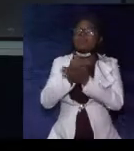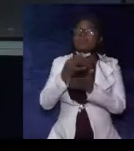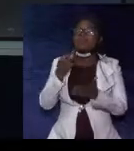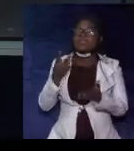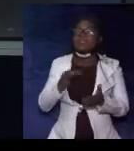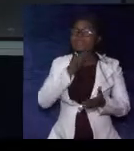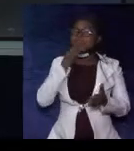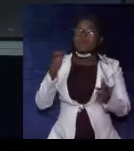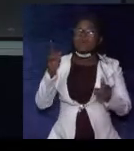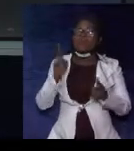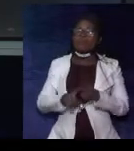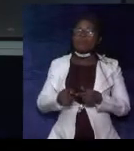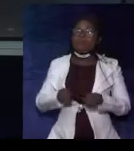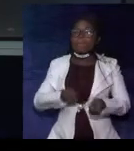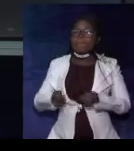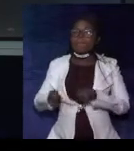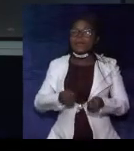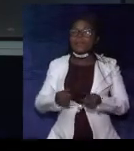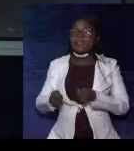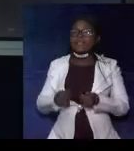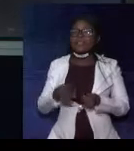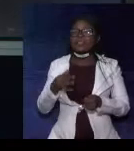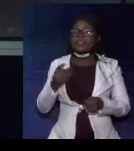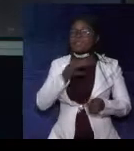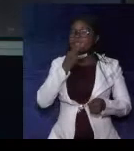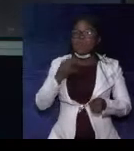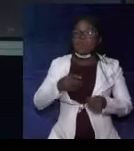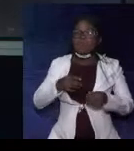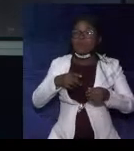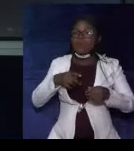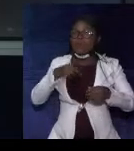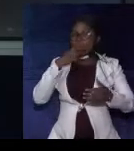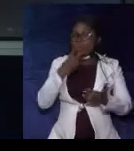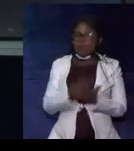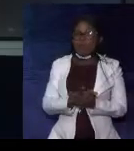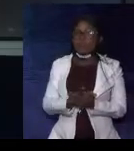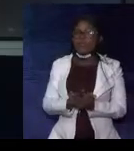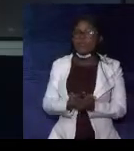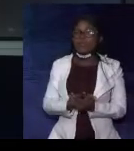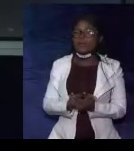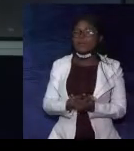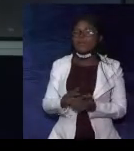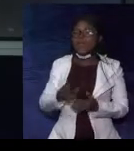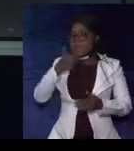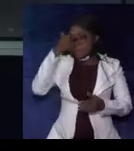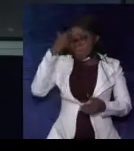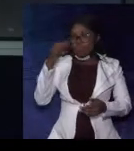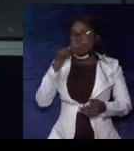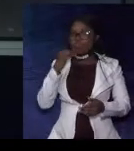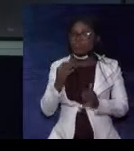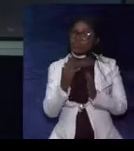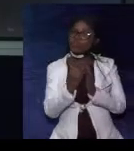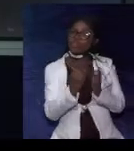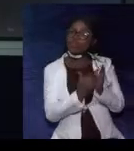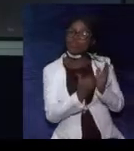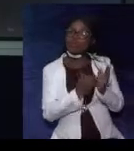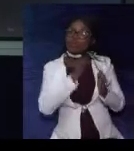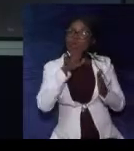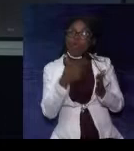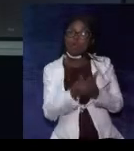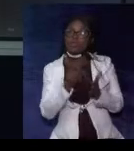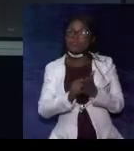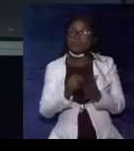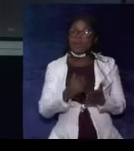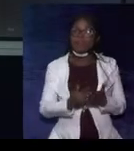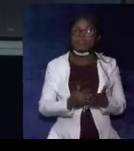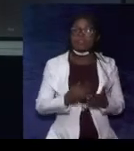properly. It helps the farmer to manage the farm properly because you record whatever you have eaten, whatever